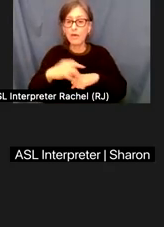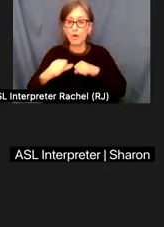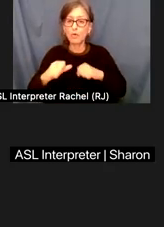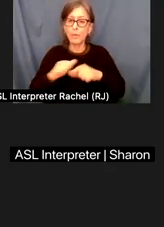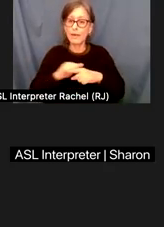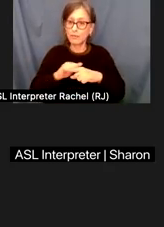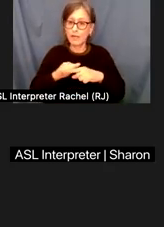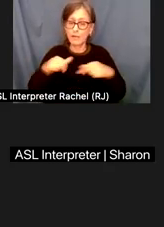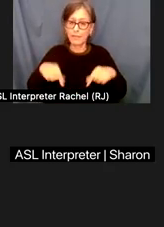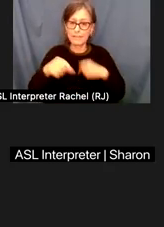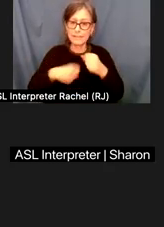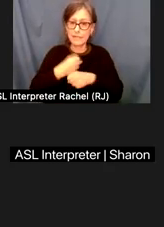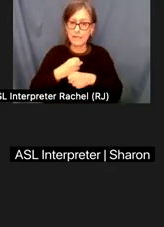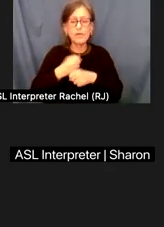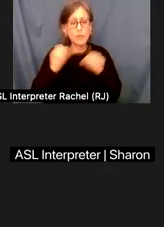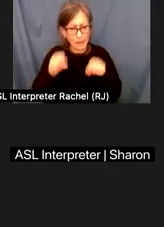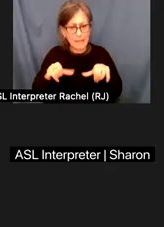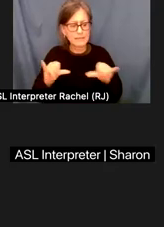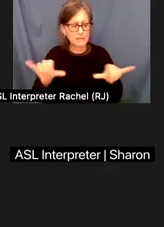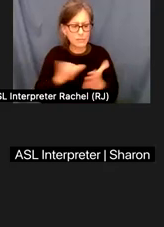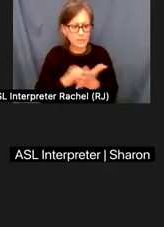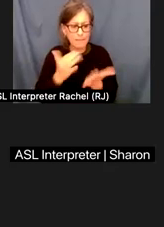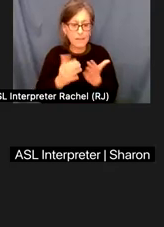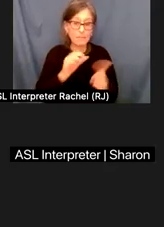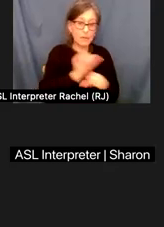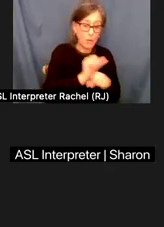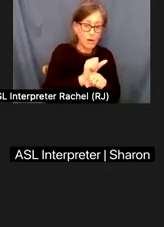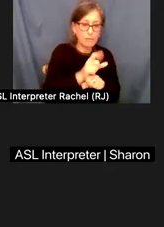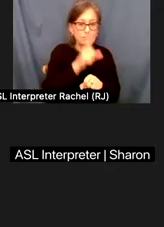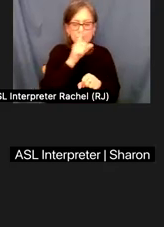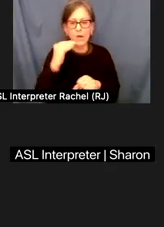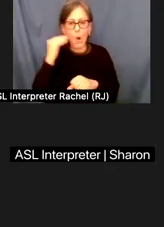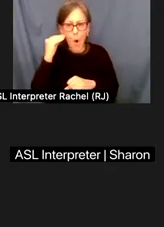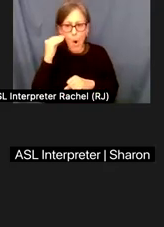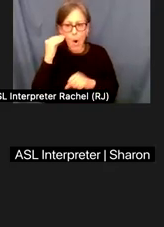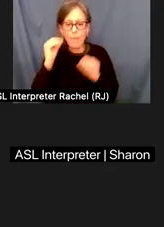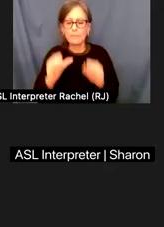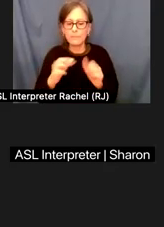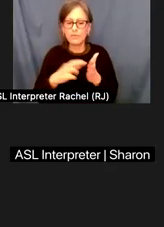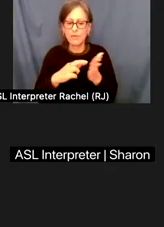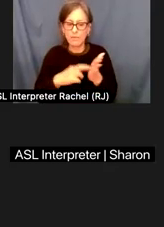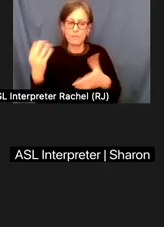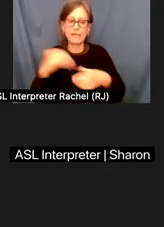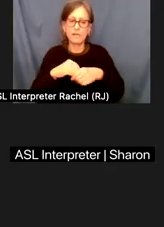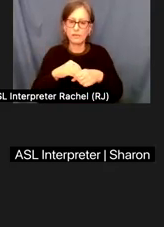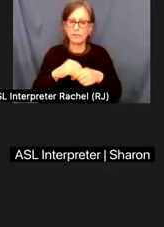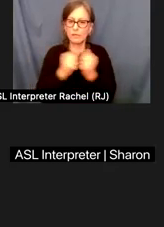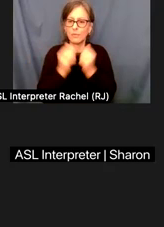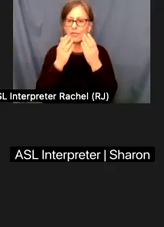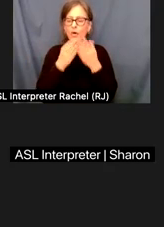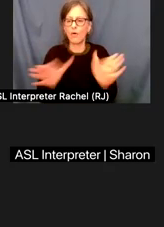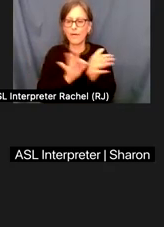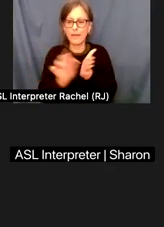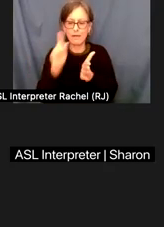can, of course, still do so. And maybe you did it at work, but not at home. And you can also register and be included in the overall count this